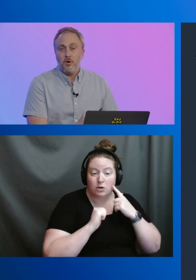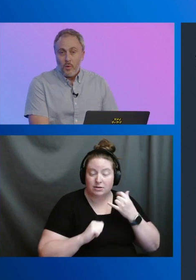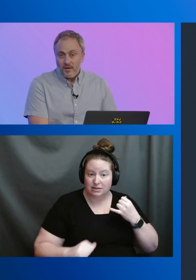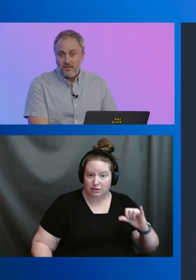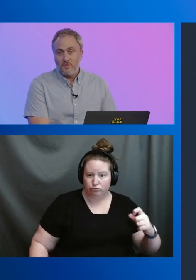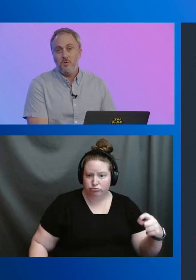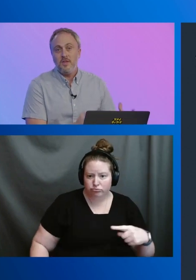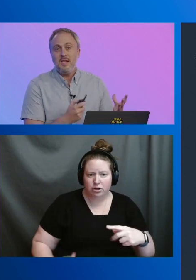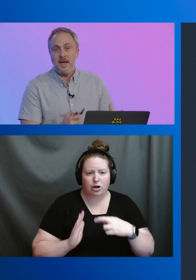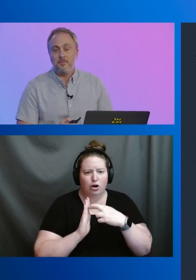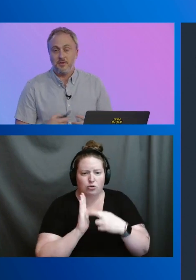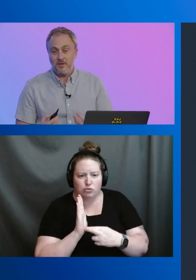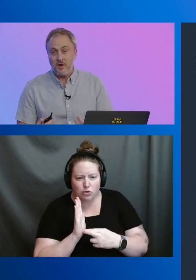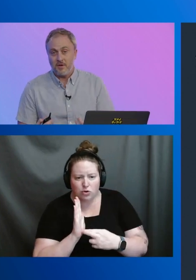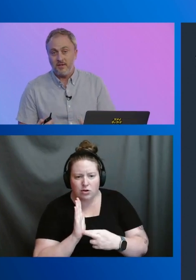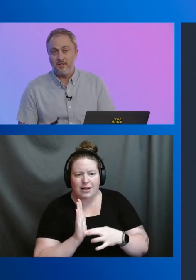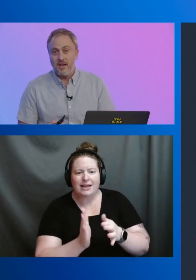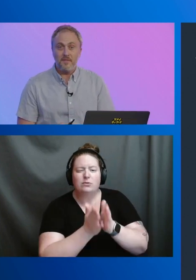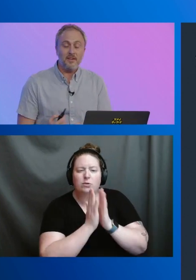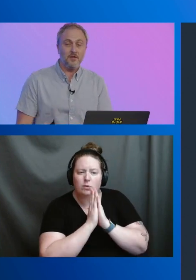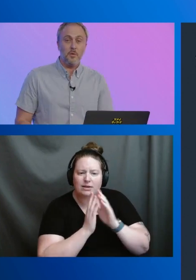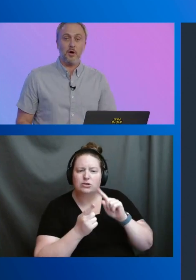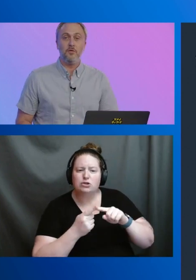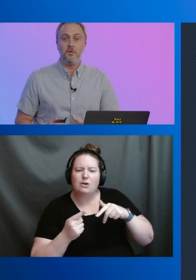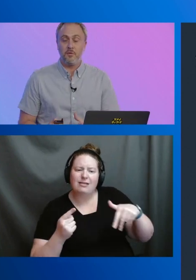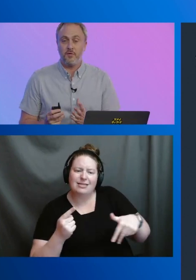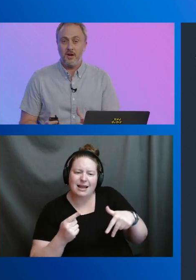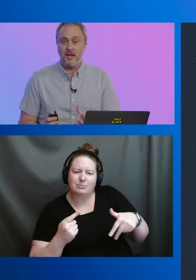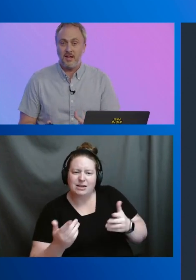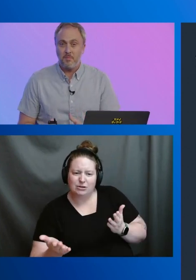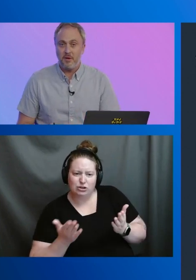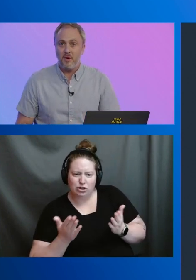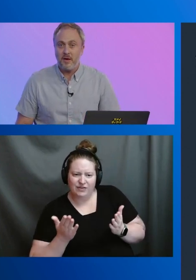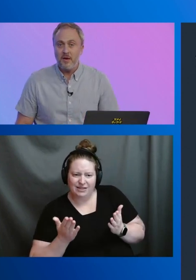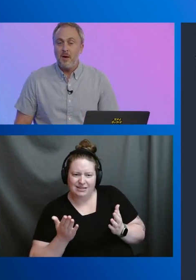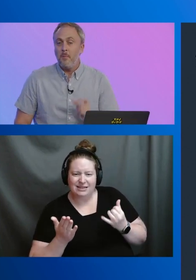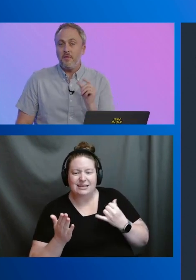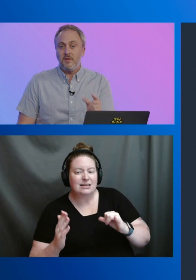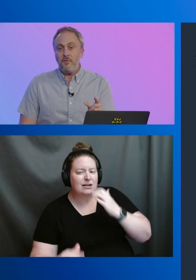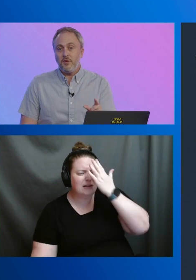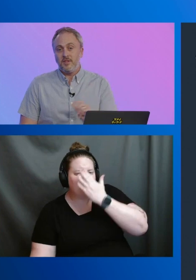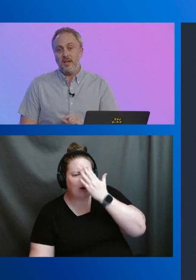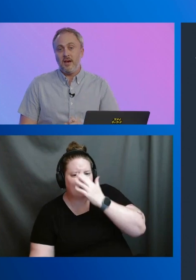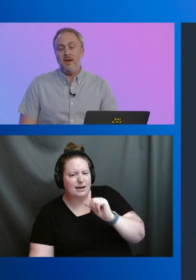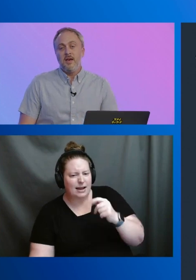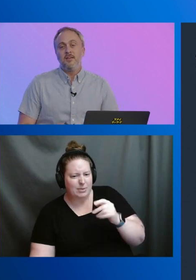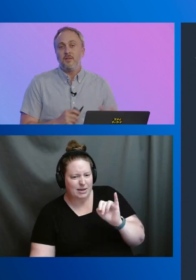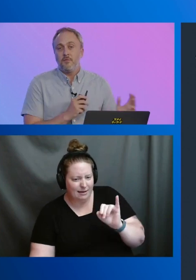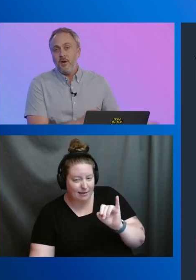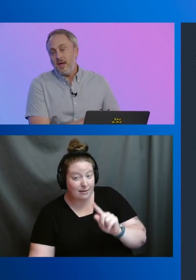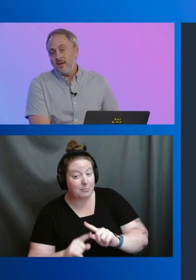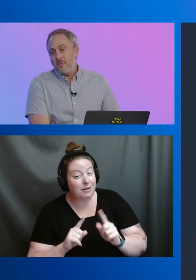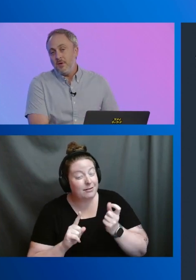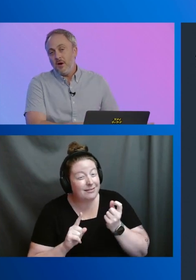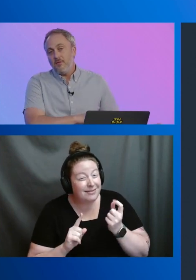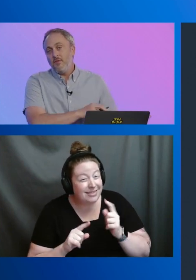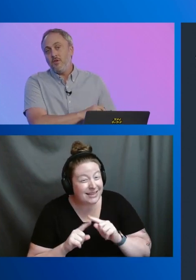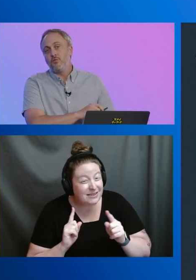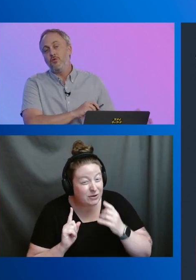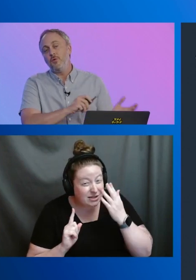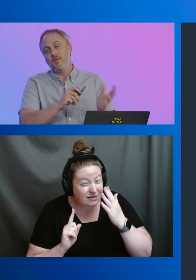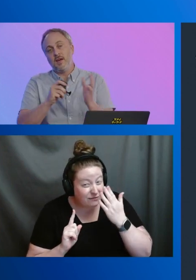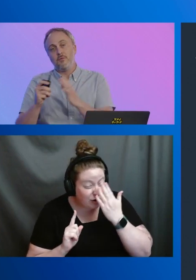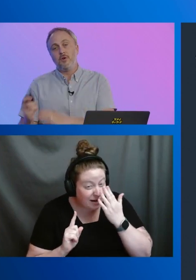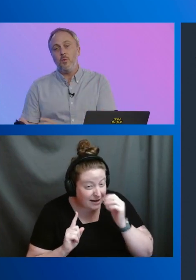that requests to the Lambda service, and that still goes to the front-end API. But the difference here is that the front-end API